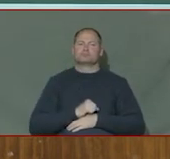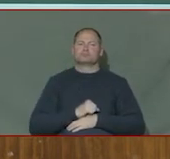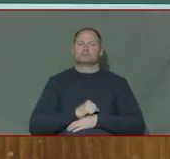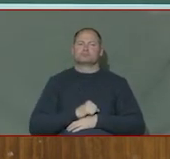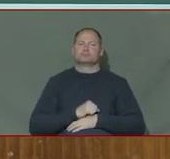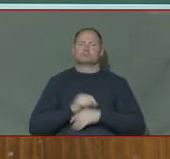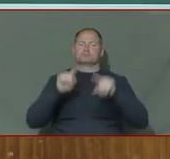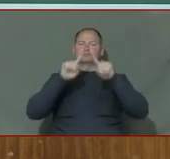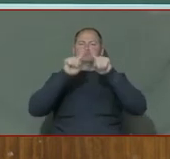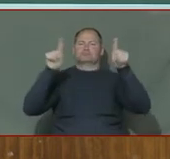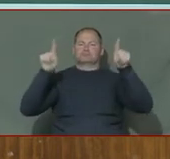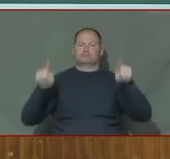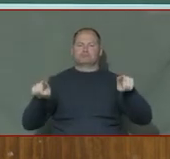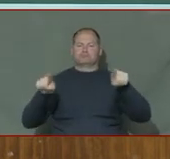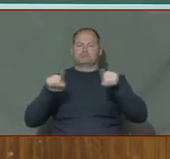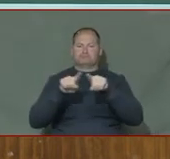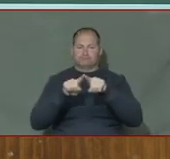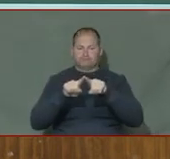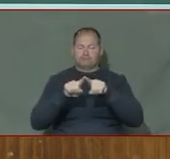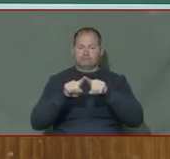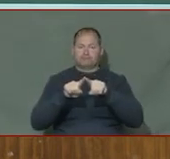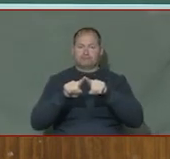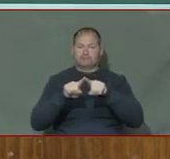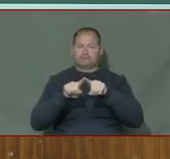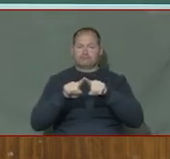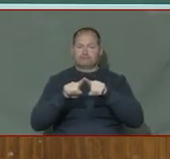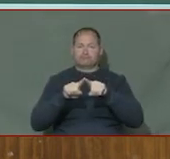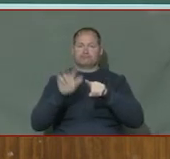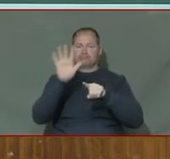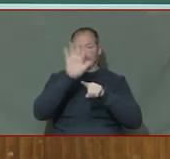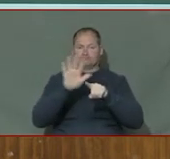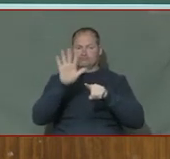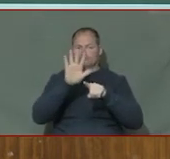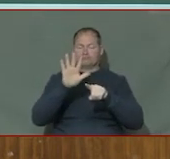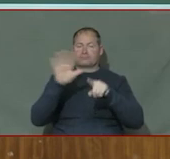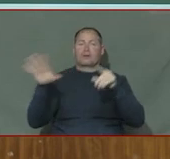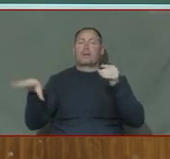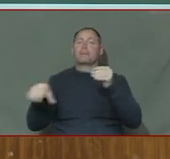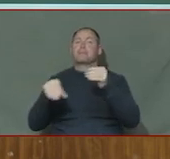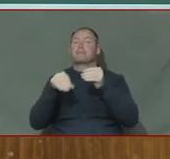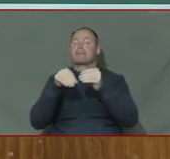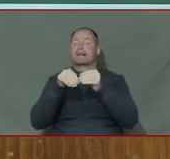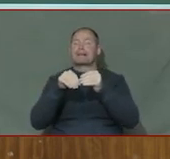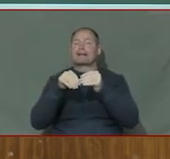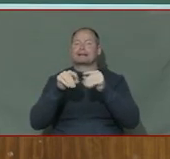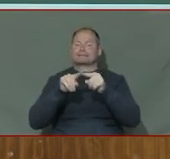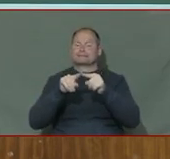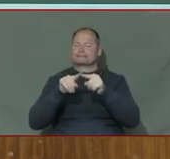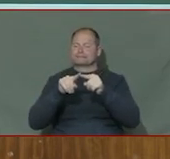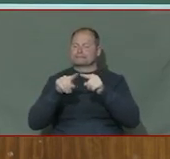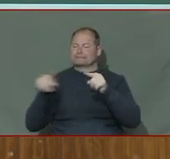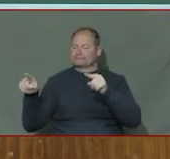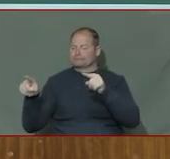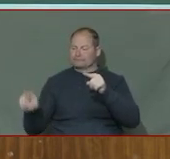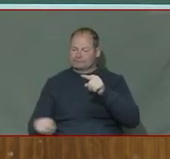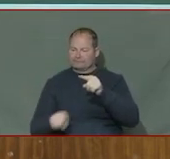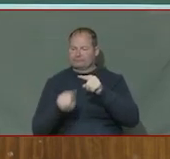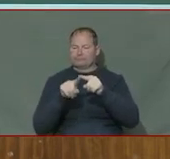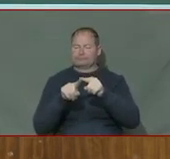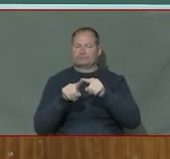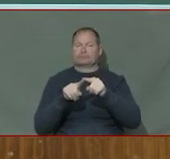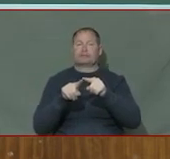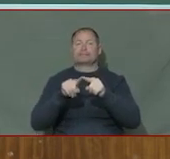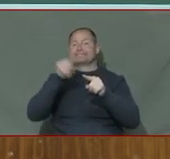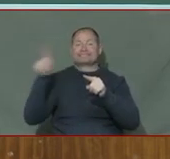rectangle, which is length times breadth, correct? Plus the area of a semicircle, which is a half